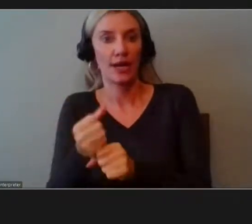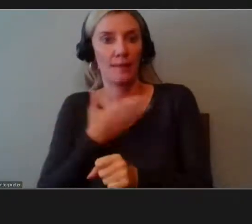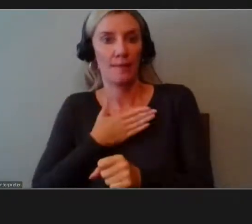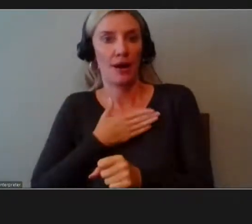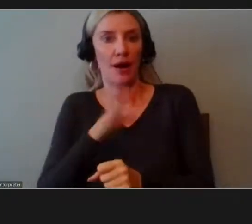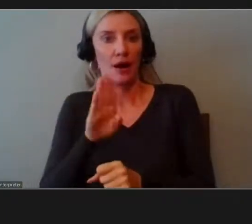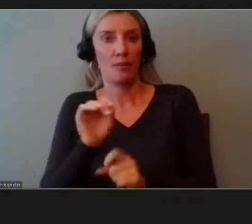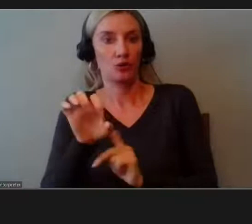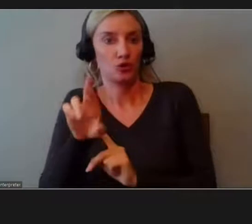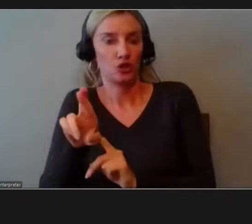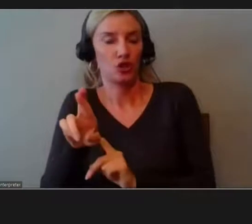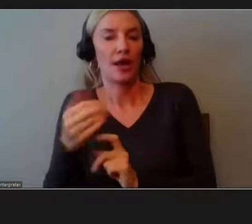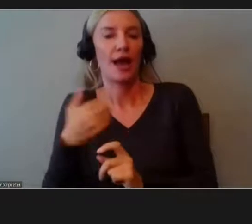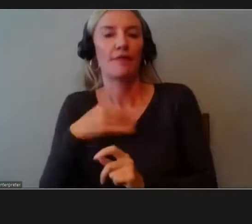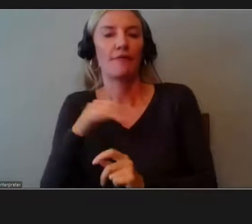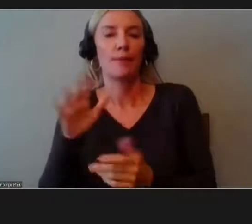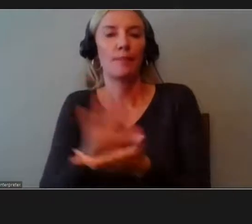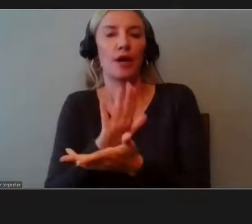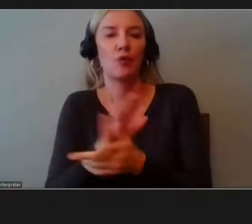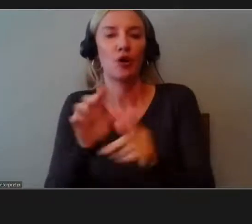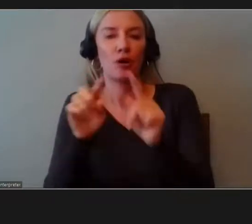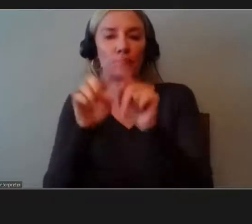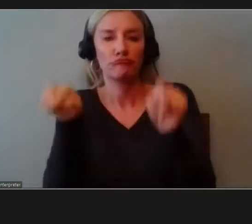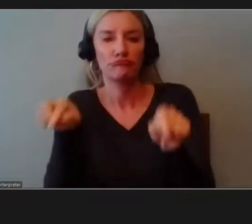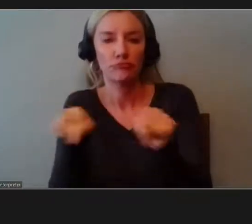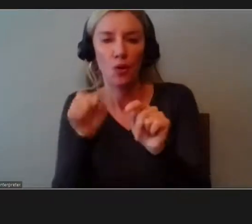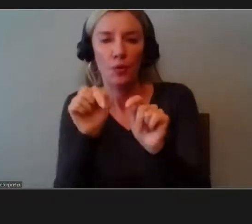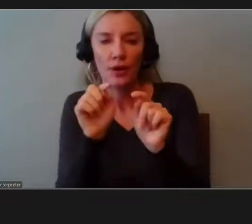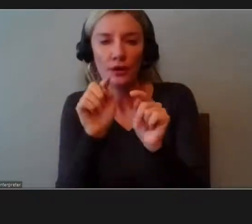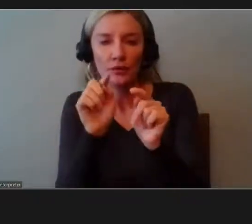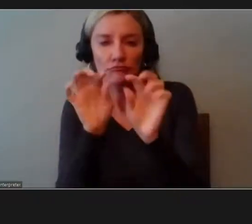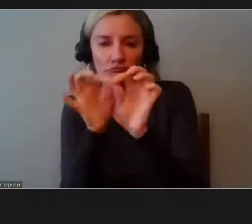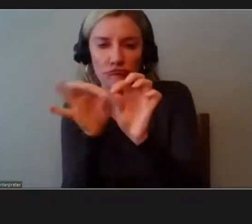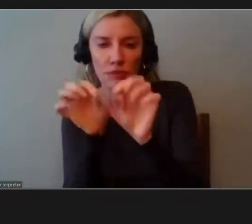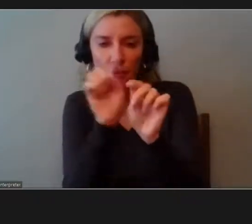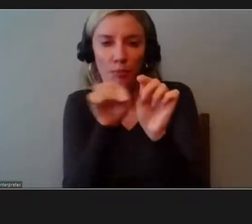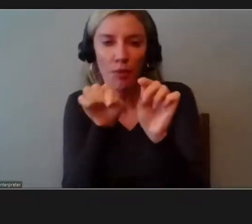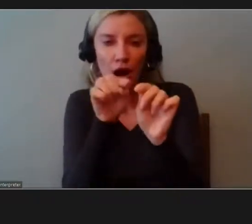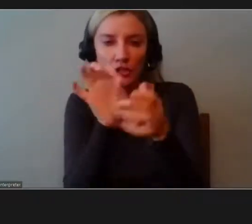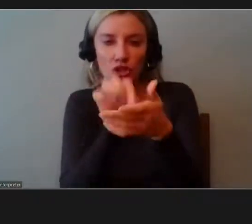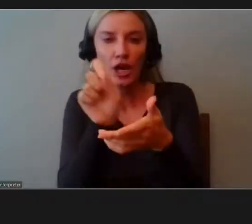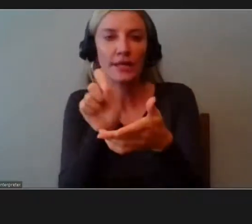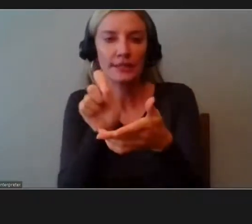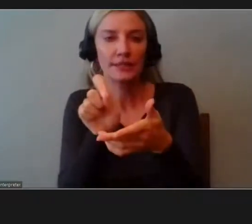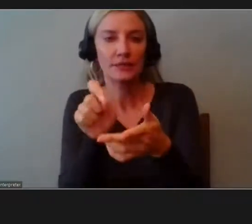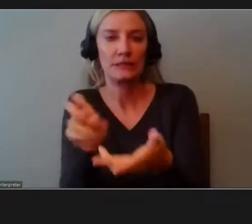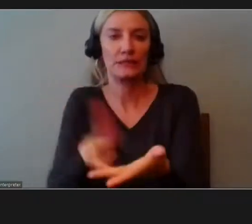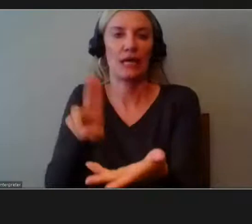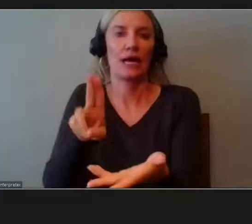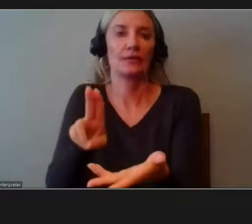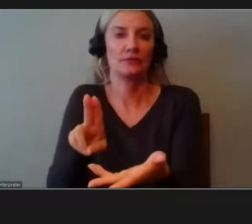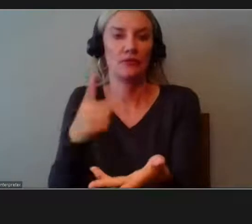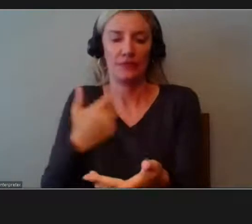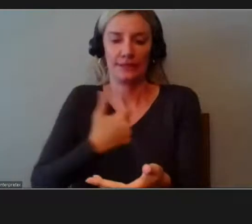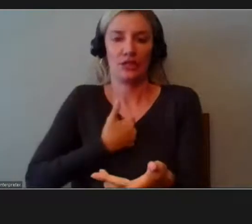you check the box that you felt applied to you, and then signed it and gave it back for your self-attestment.